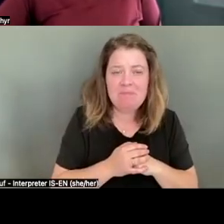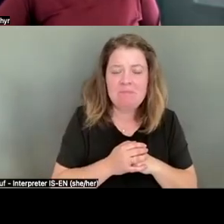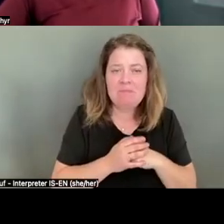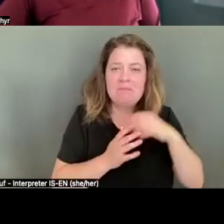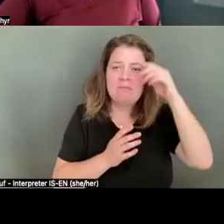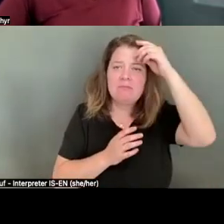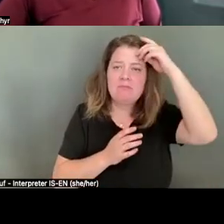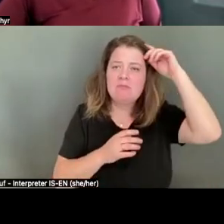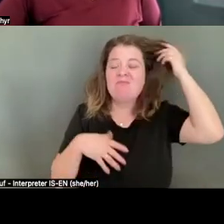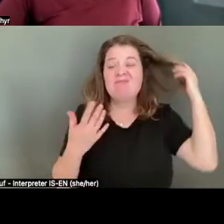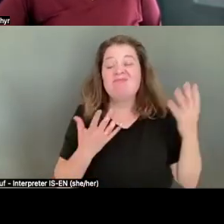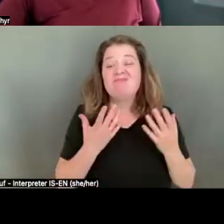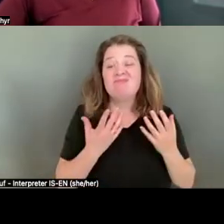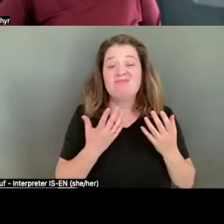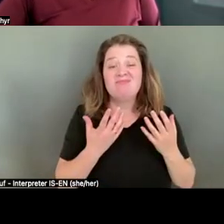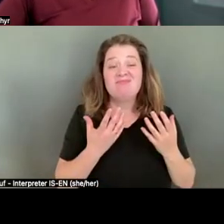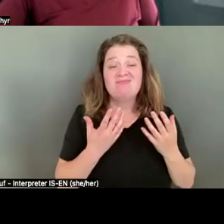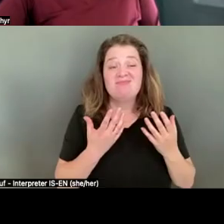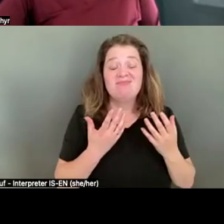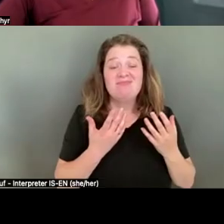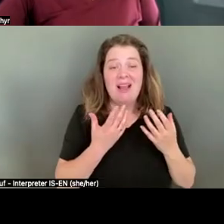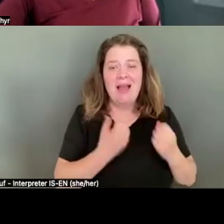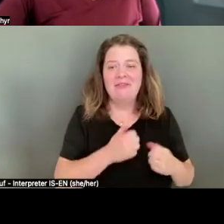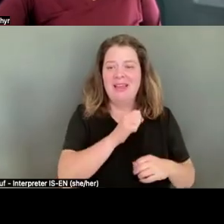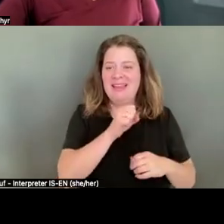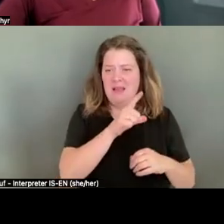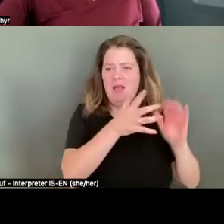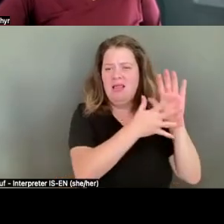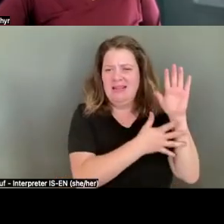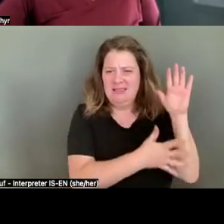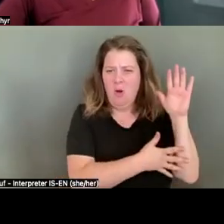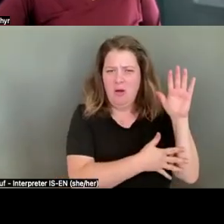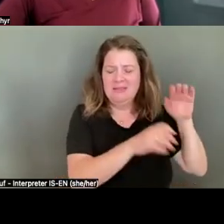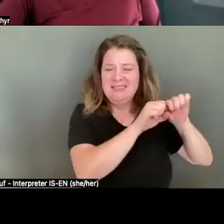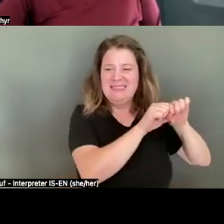the study on systematicity in ASL lexicon.